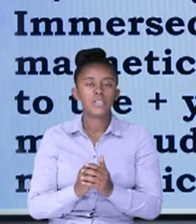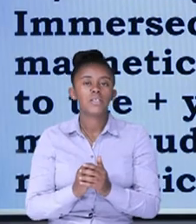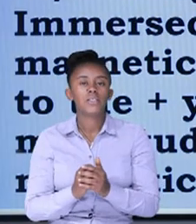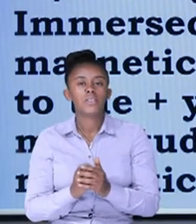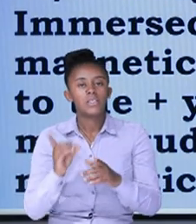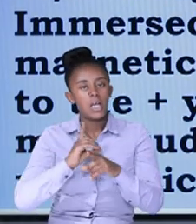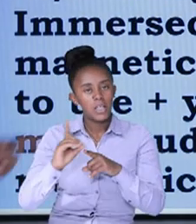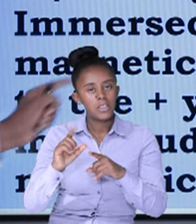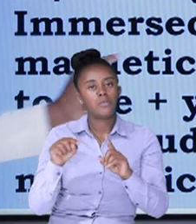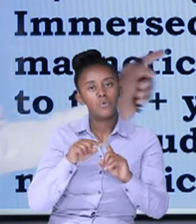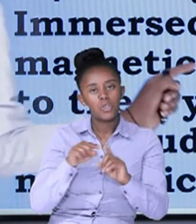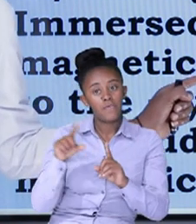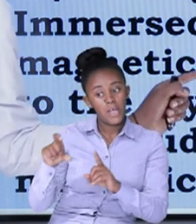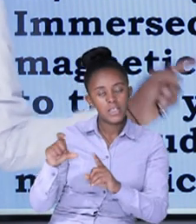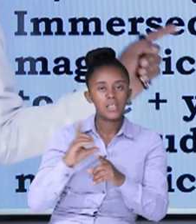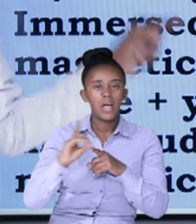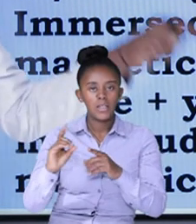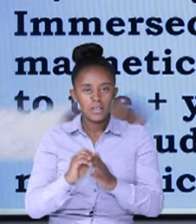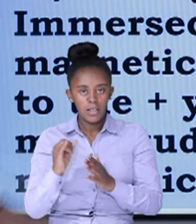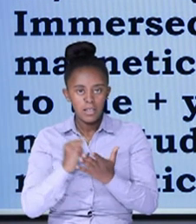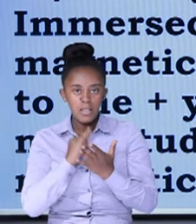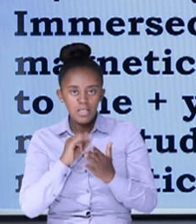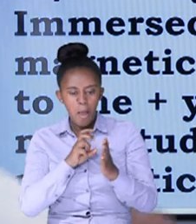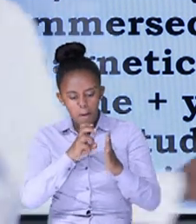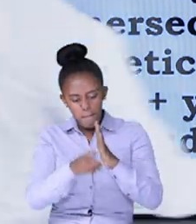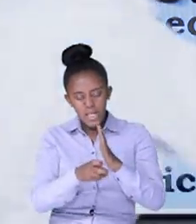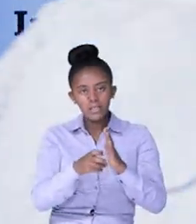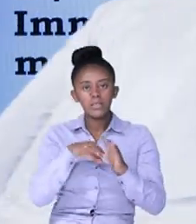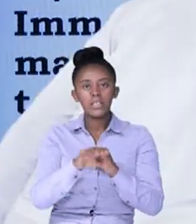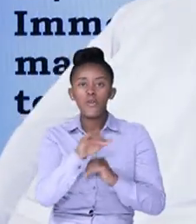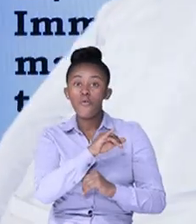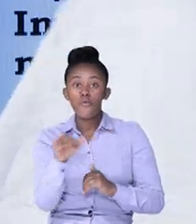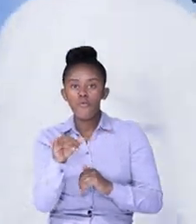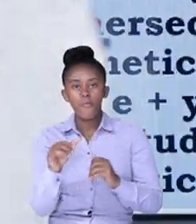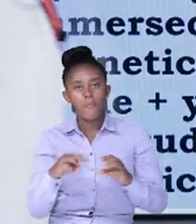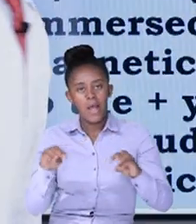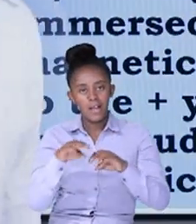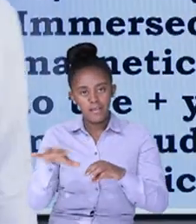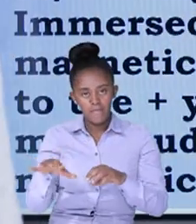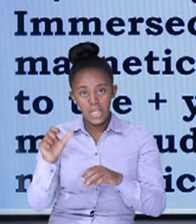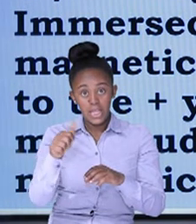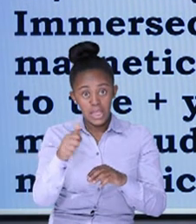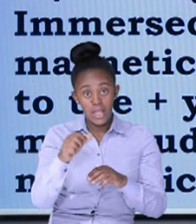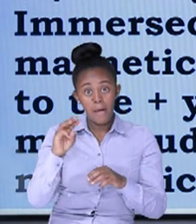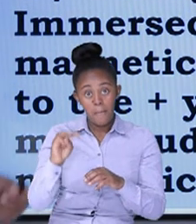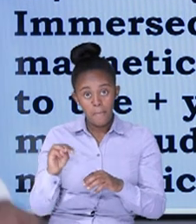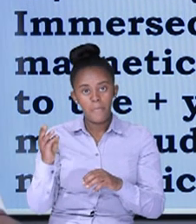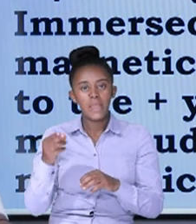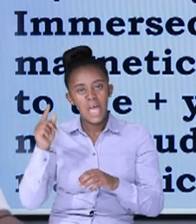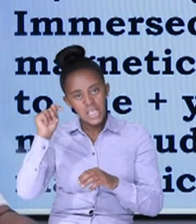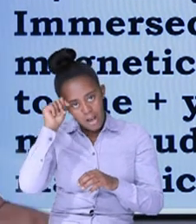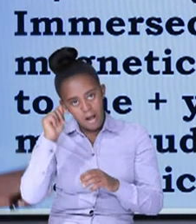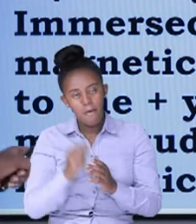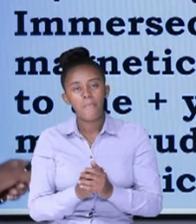positive x direction. And it is immersed into a uniform magnetic field, which is 10 millitesla. Now